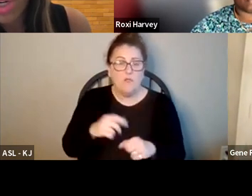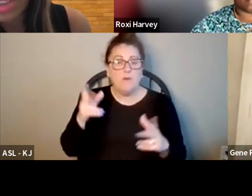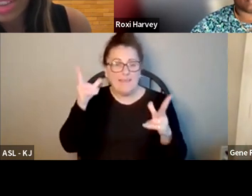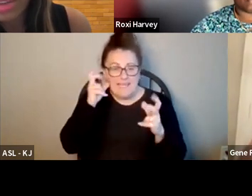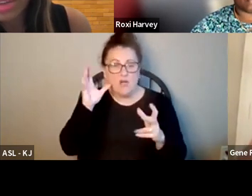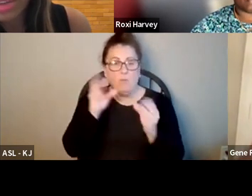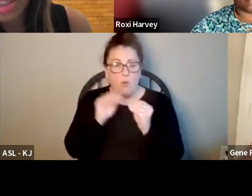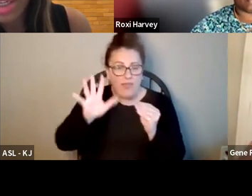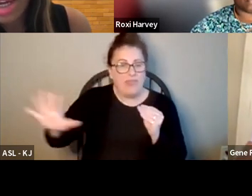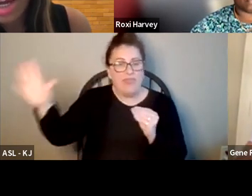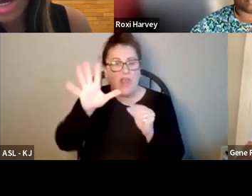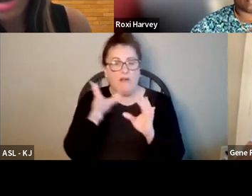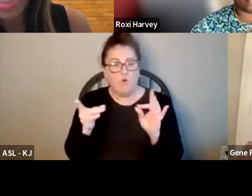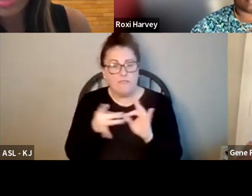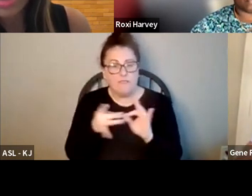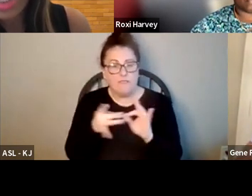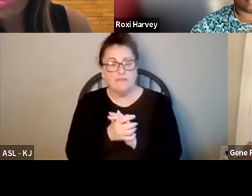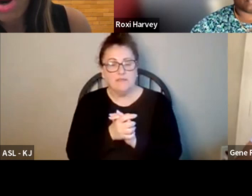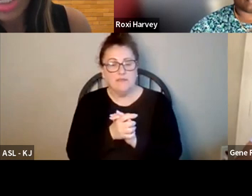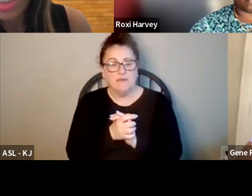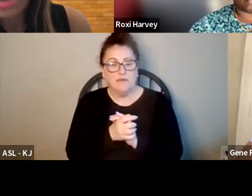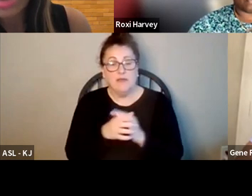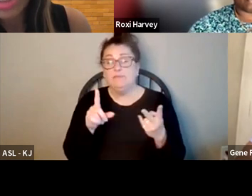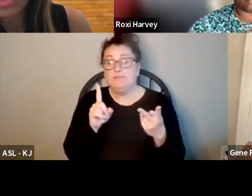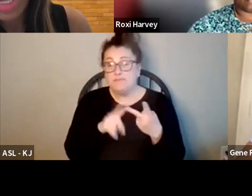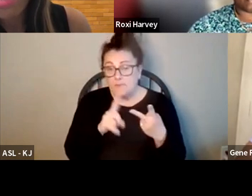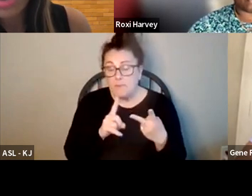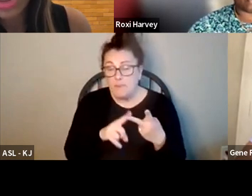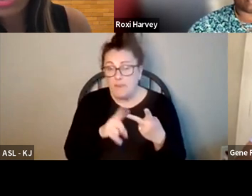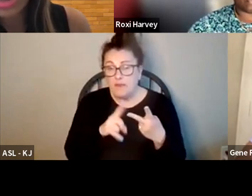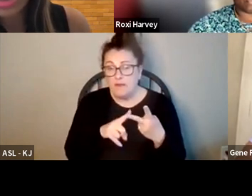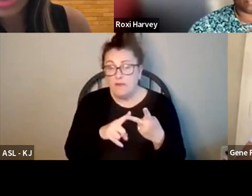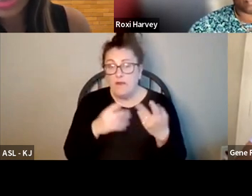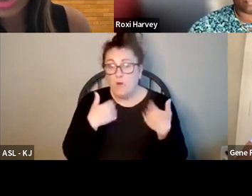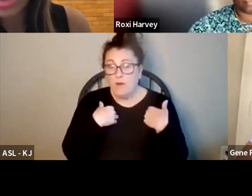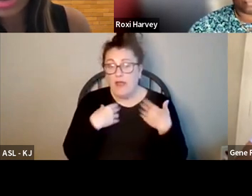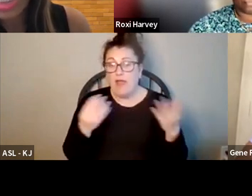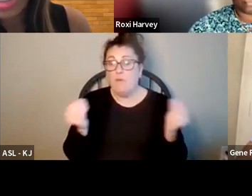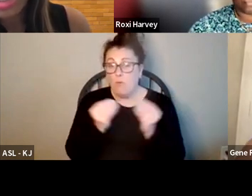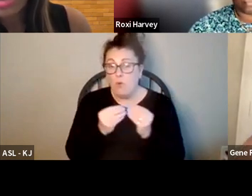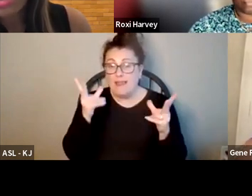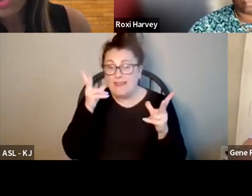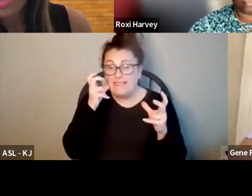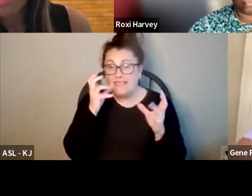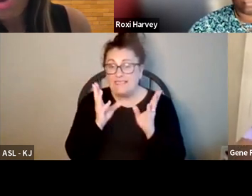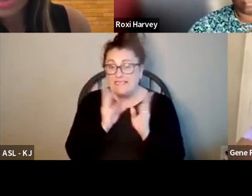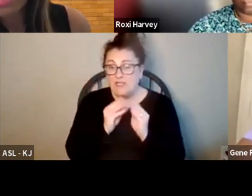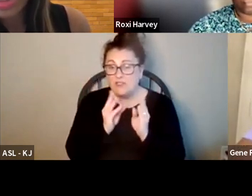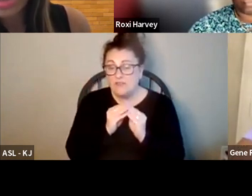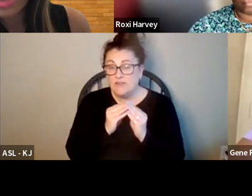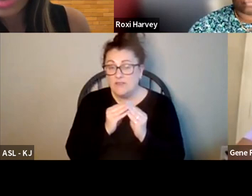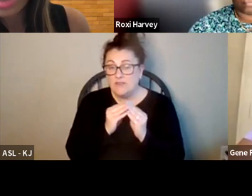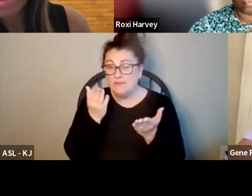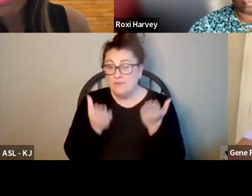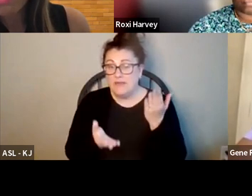their voices? And the second part is, since we have additional listening sessions, could we